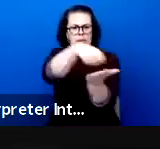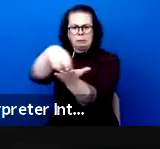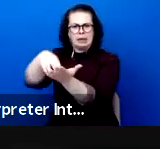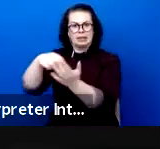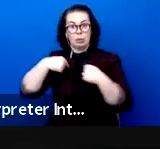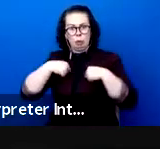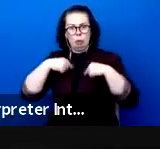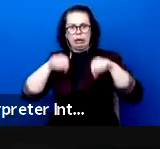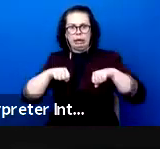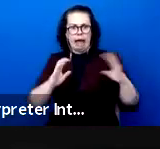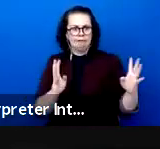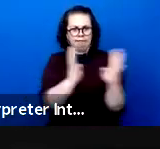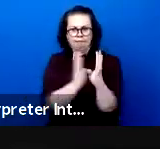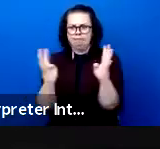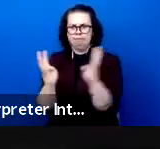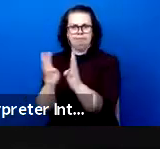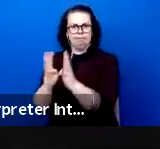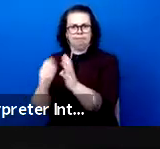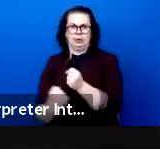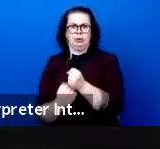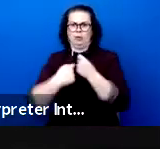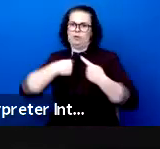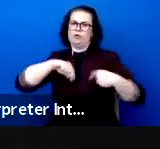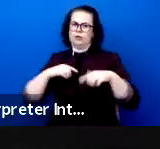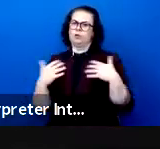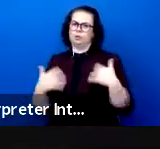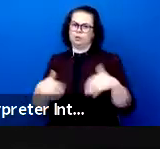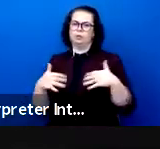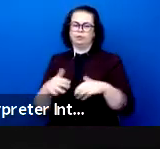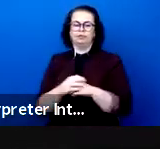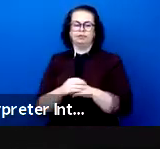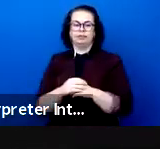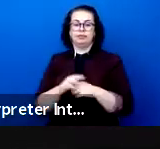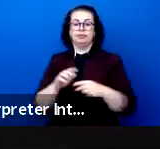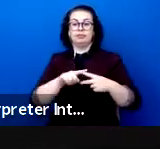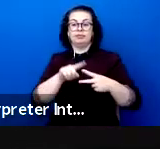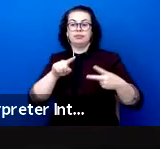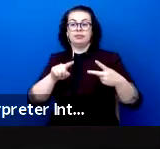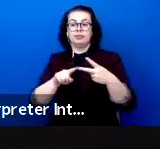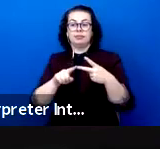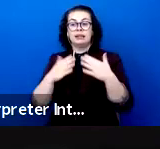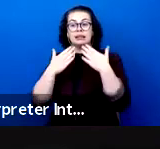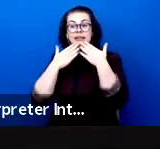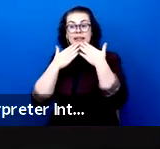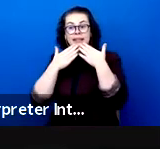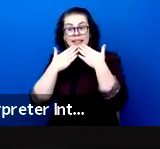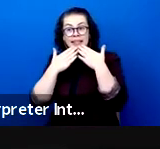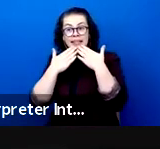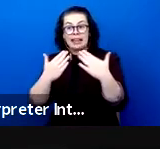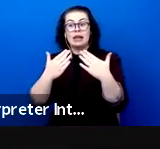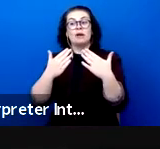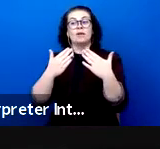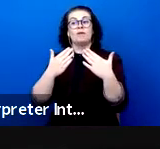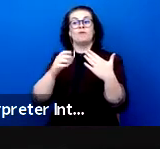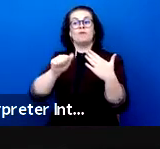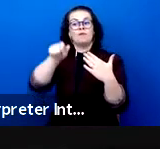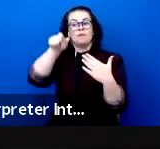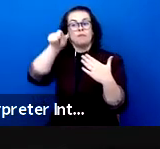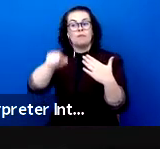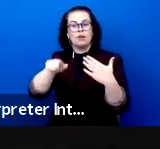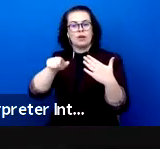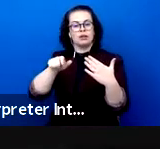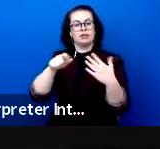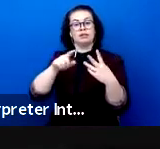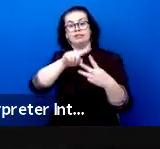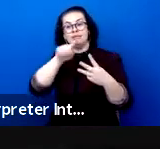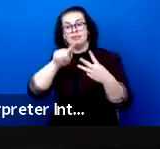we need. My thank also goes to Mrs. Felicitas van Malinkroth, And Iza Edelec and